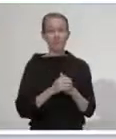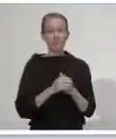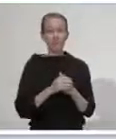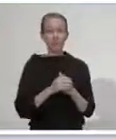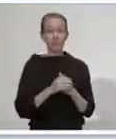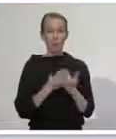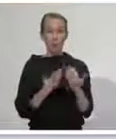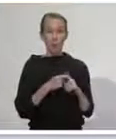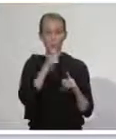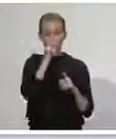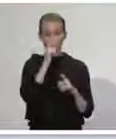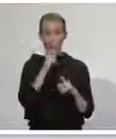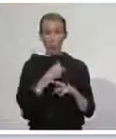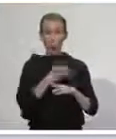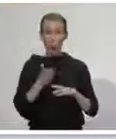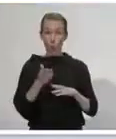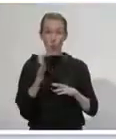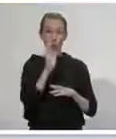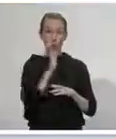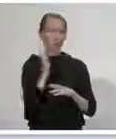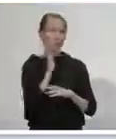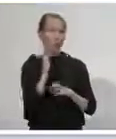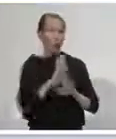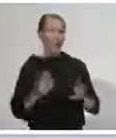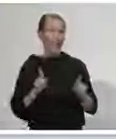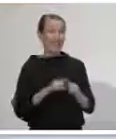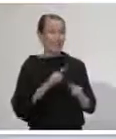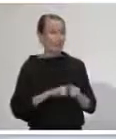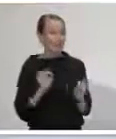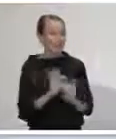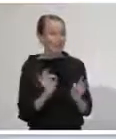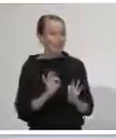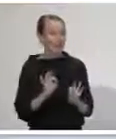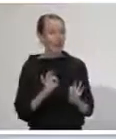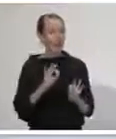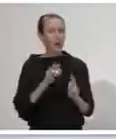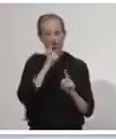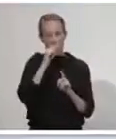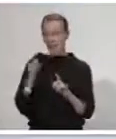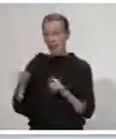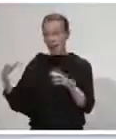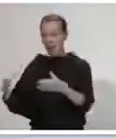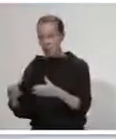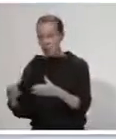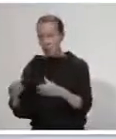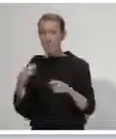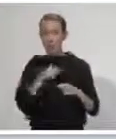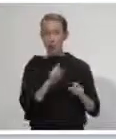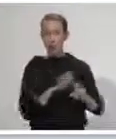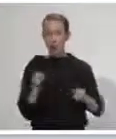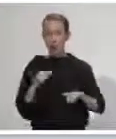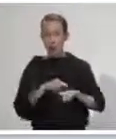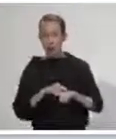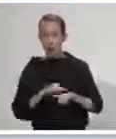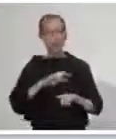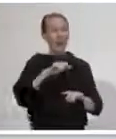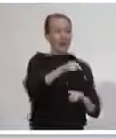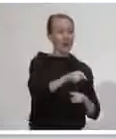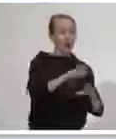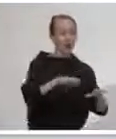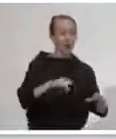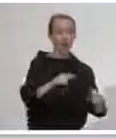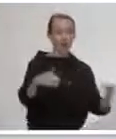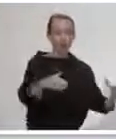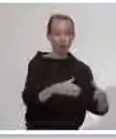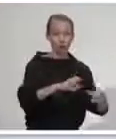anything like that at this point, and could you see that working? Yeah, I mean, one of the things to consider is that is a reasonable exercise for